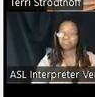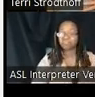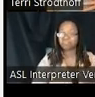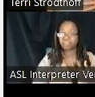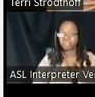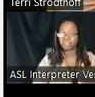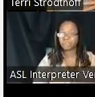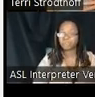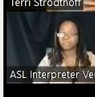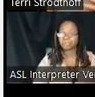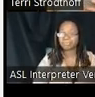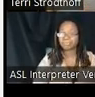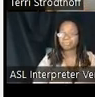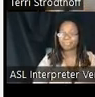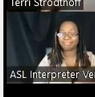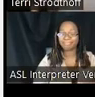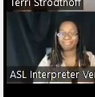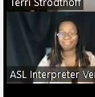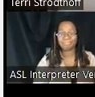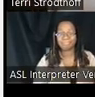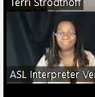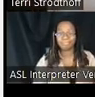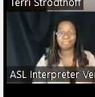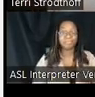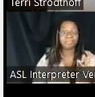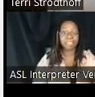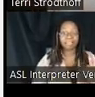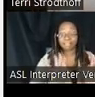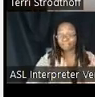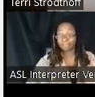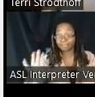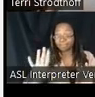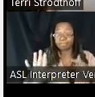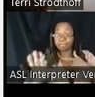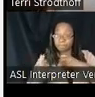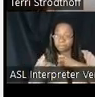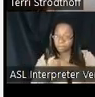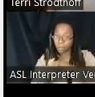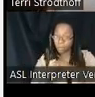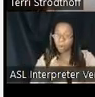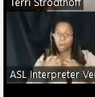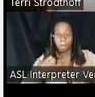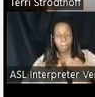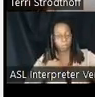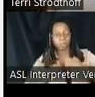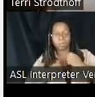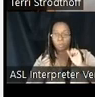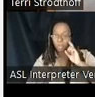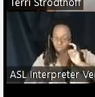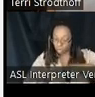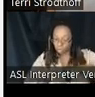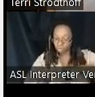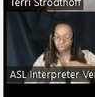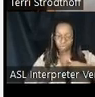feeling inside. Whereas if we land in a world that is fully supportive of us, we grow in our emotional awareness, our